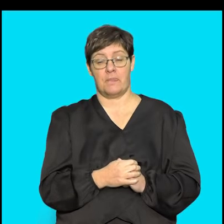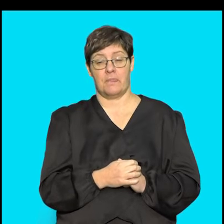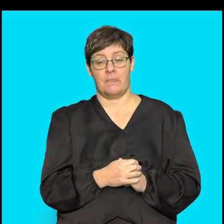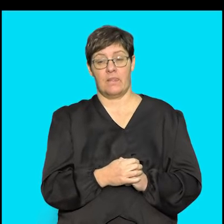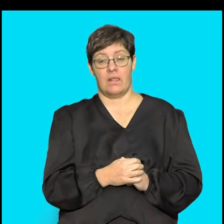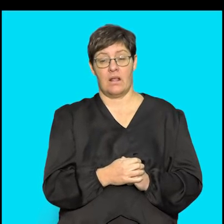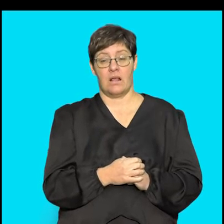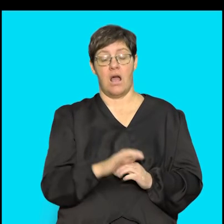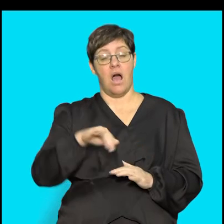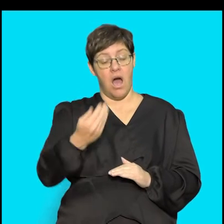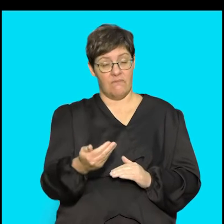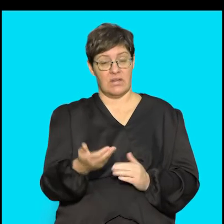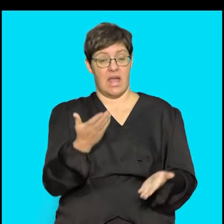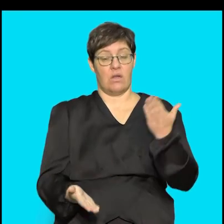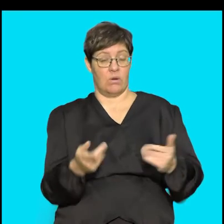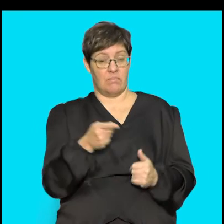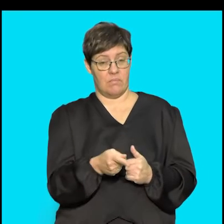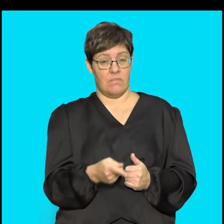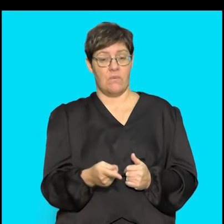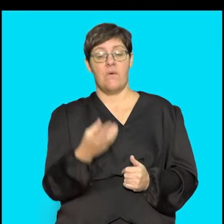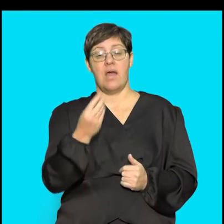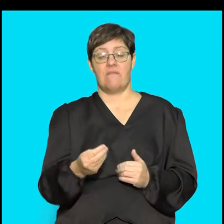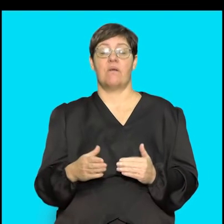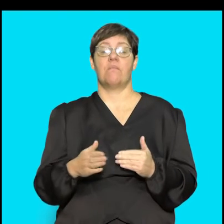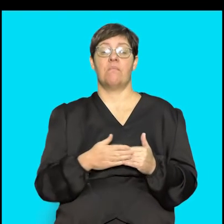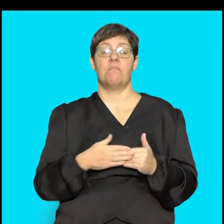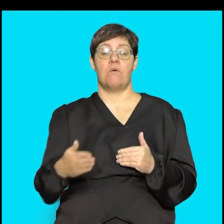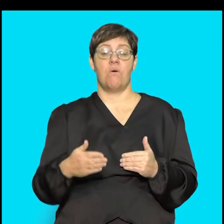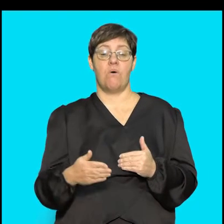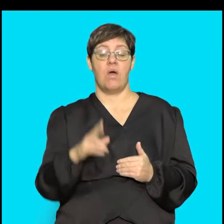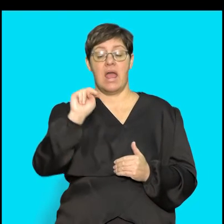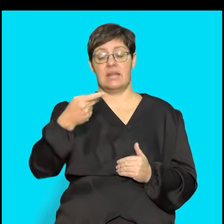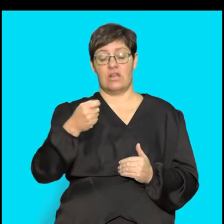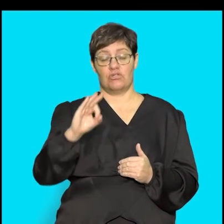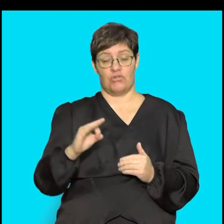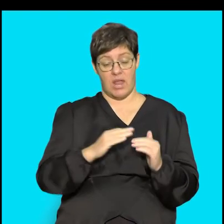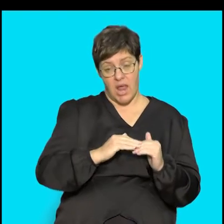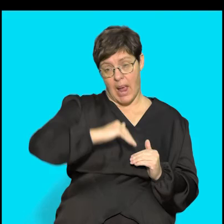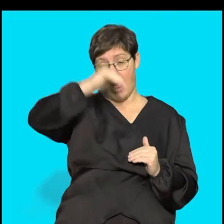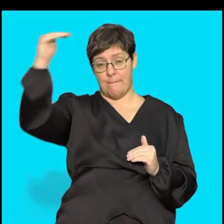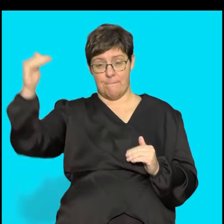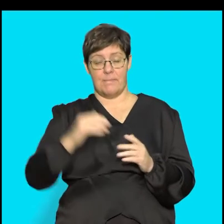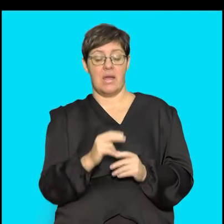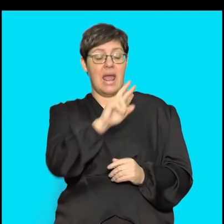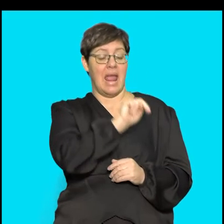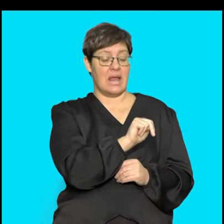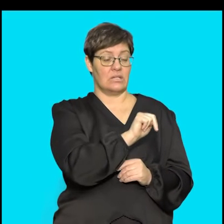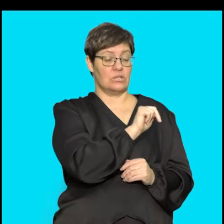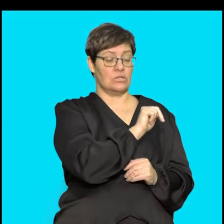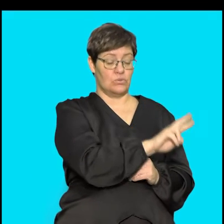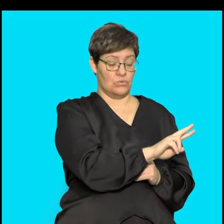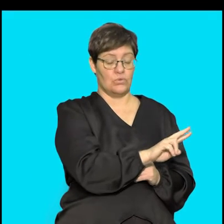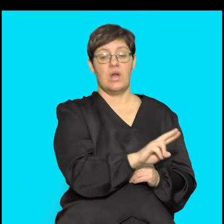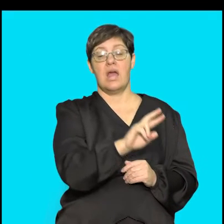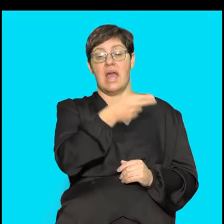now, after equilibrium, we have more NH3, we have less